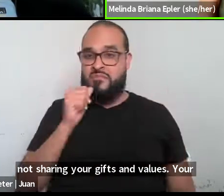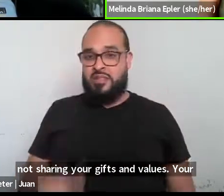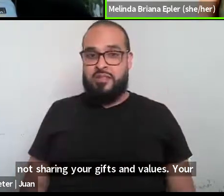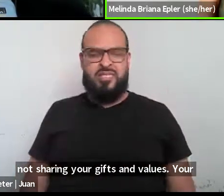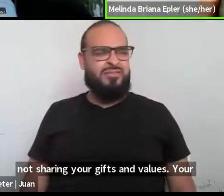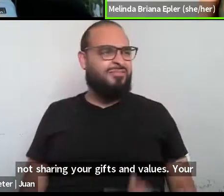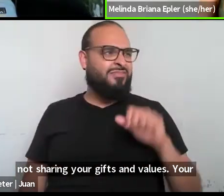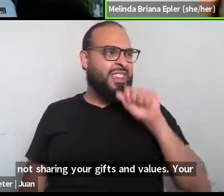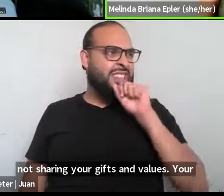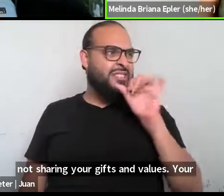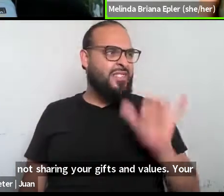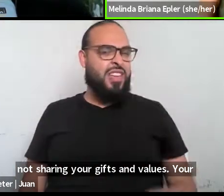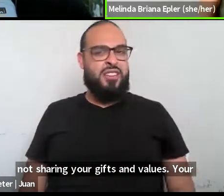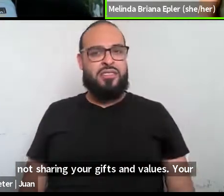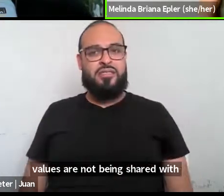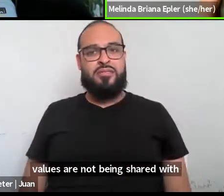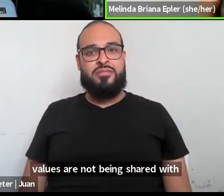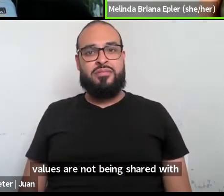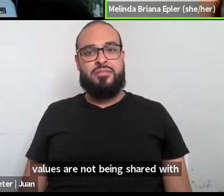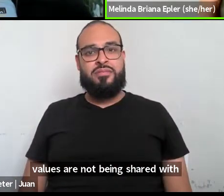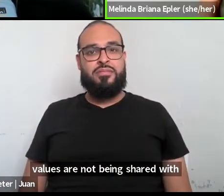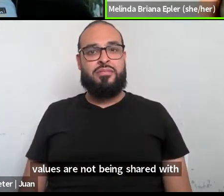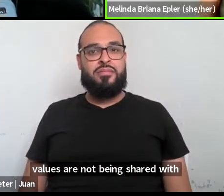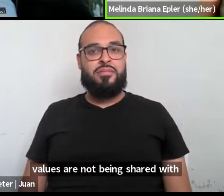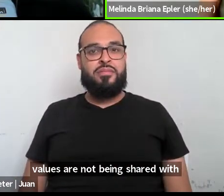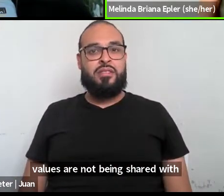that. Yeah.